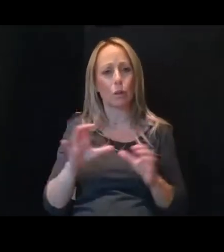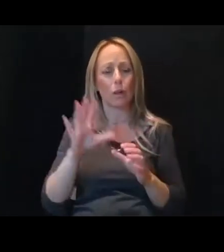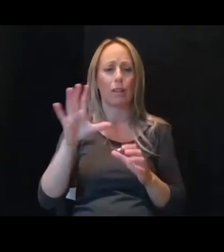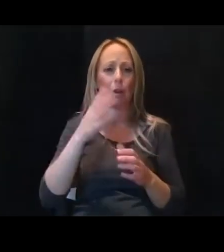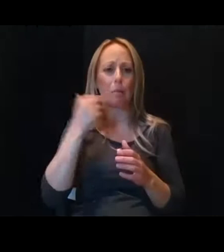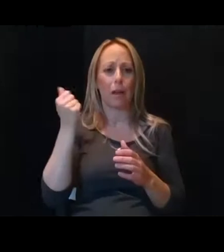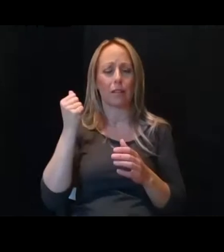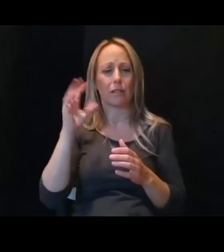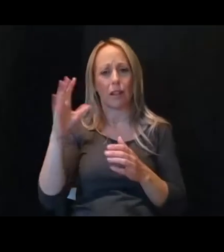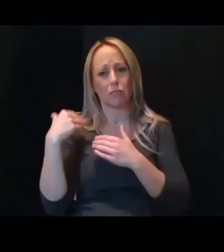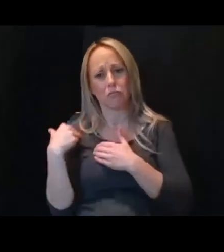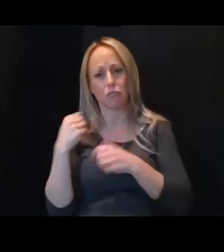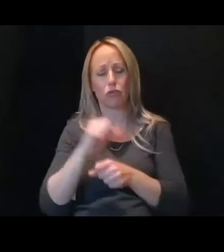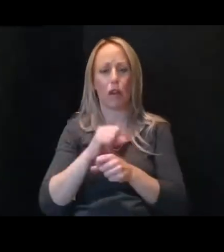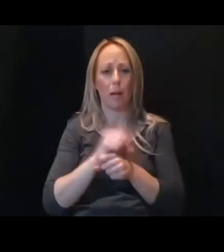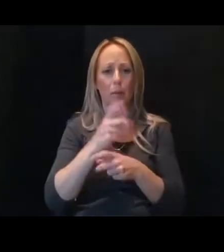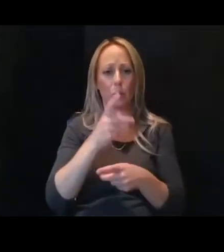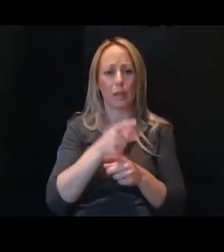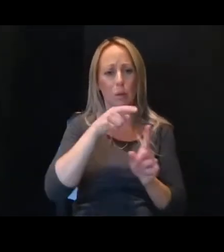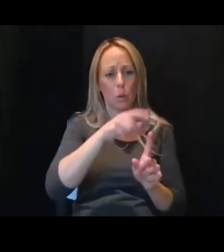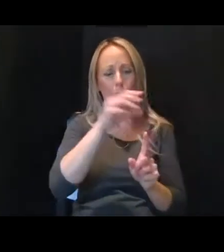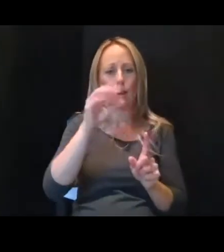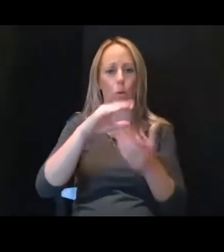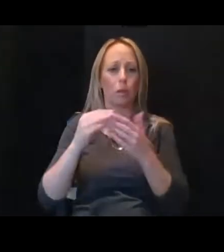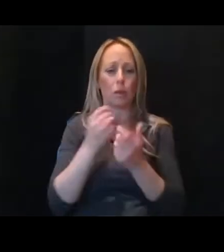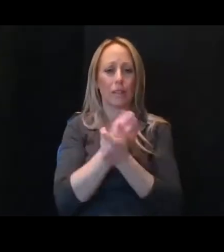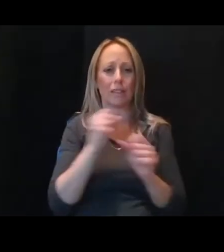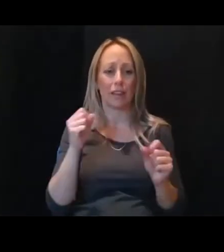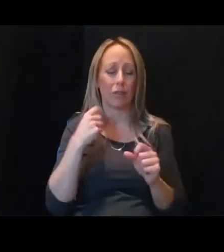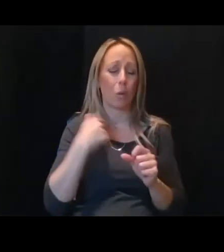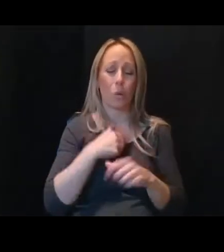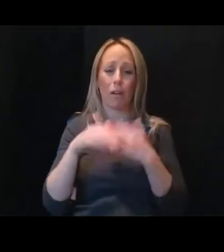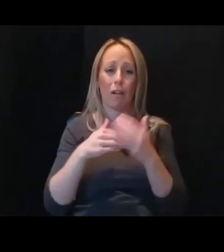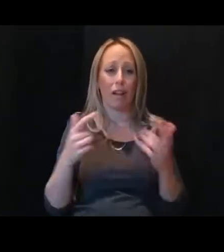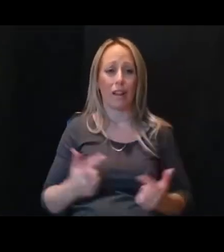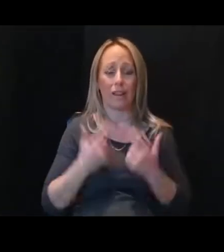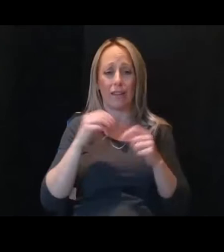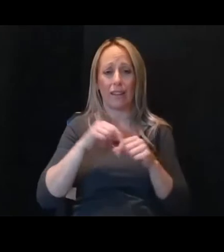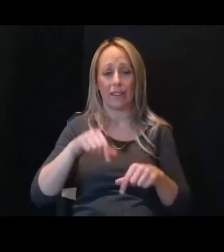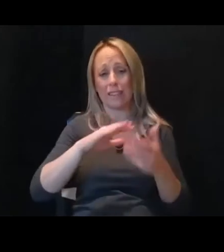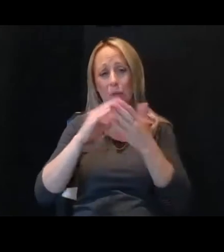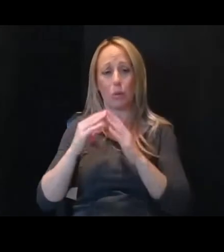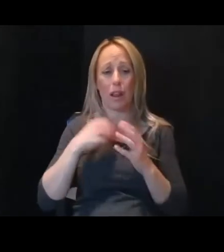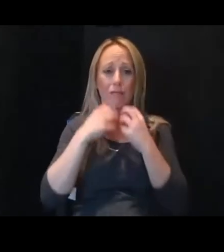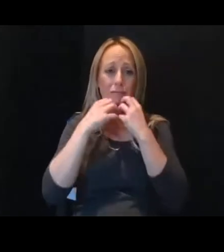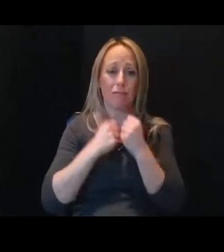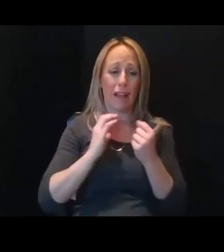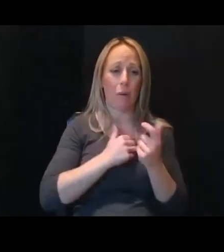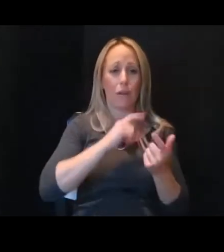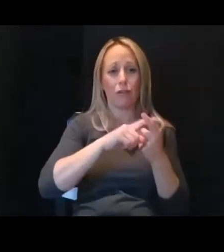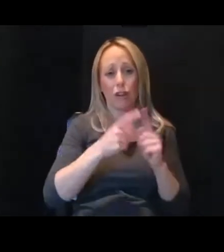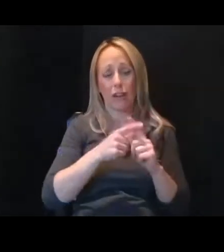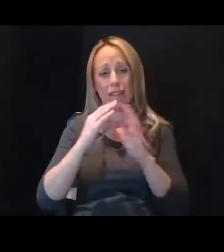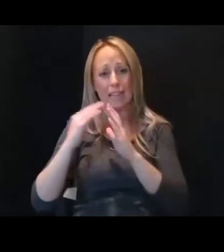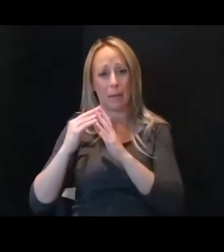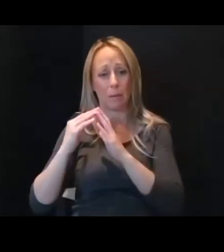your family safe. We all live in this community and care for our friends and neighbors. We get to know you during these phone calls, and we